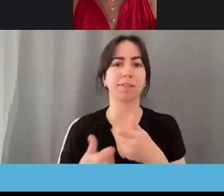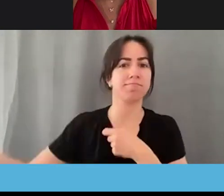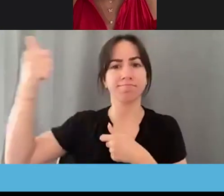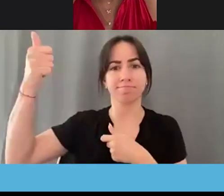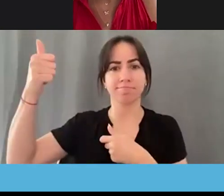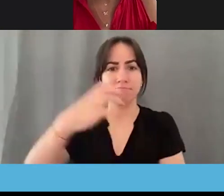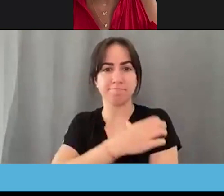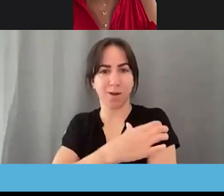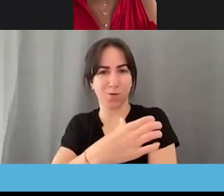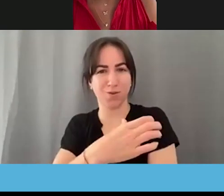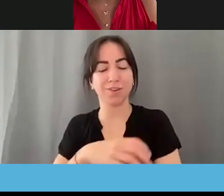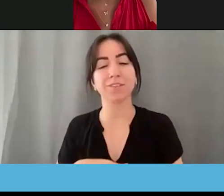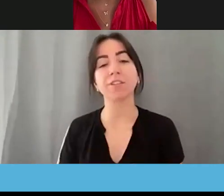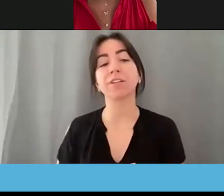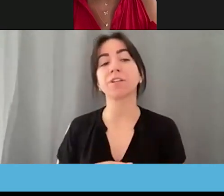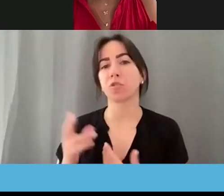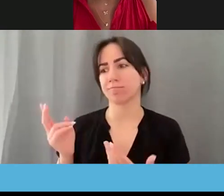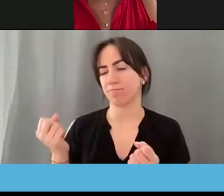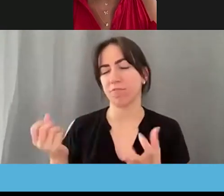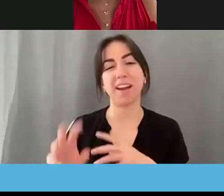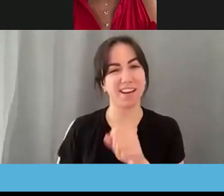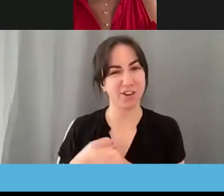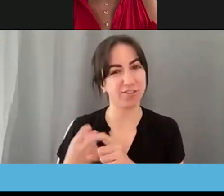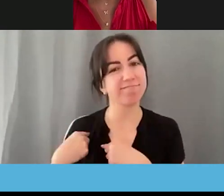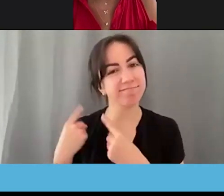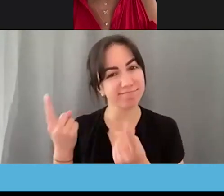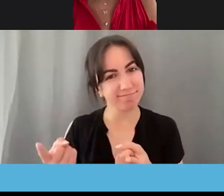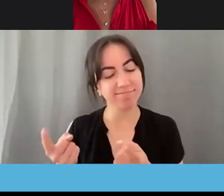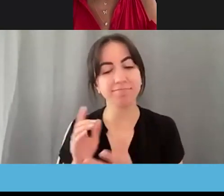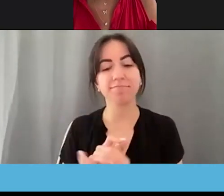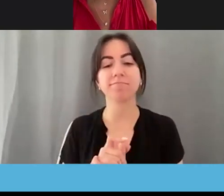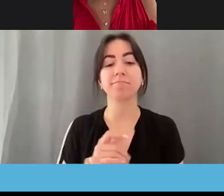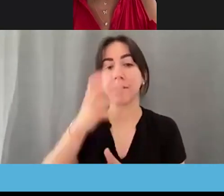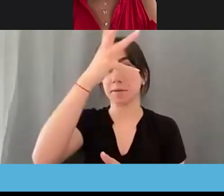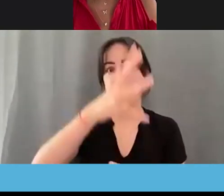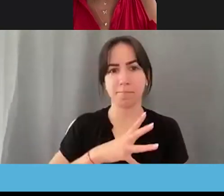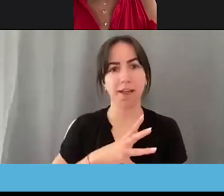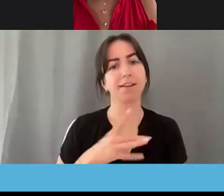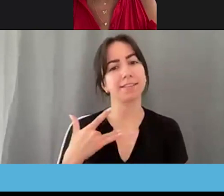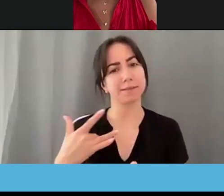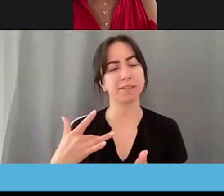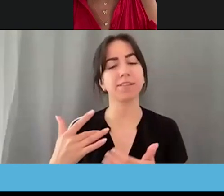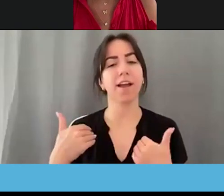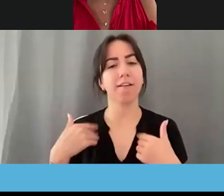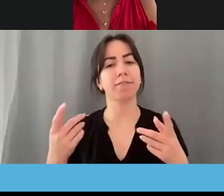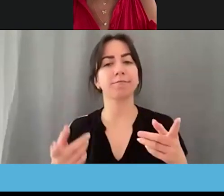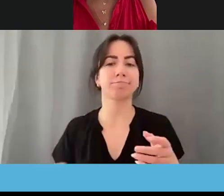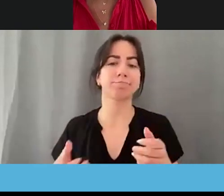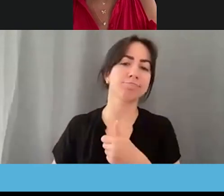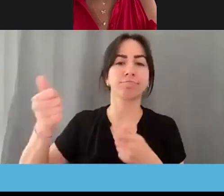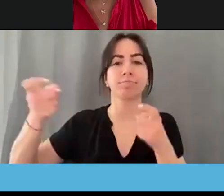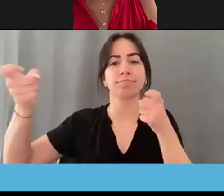patriarchal societies, historically, for thousands of years, men have primarily held positions of authority or